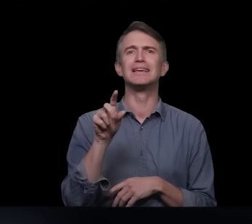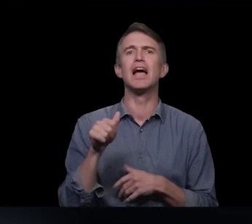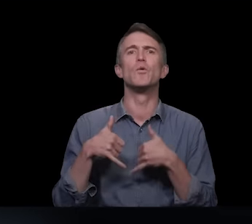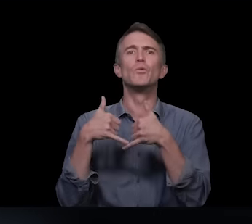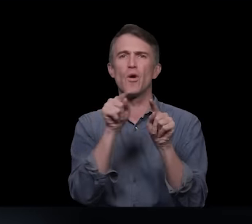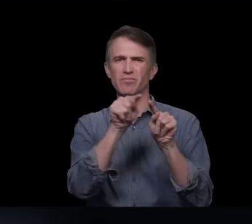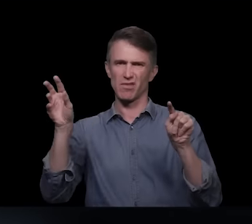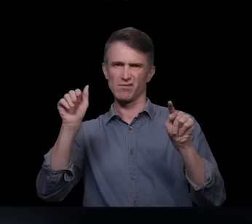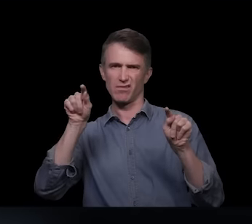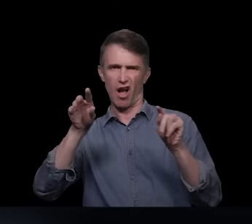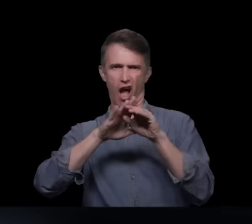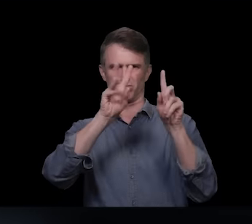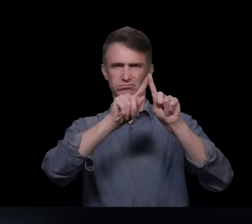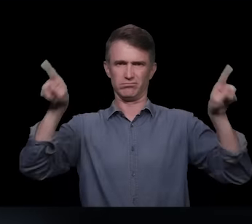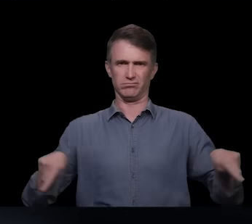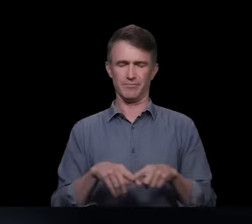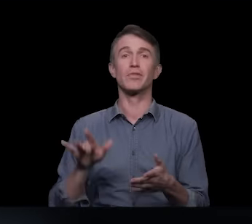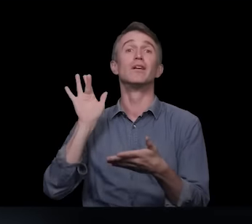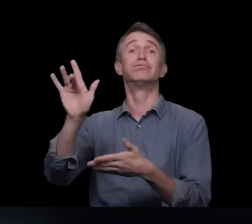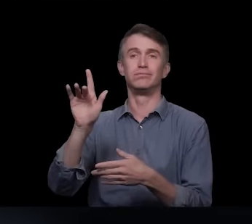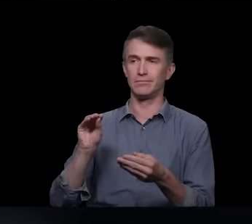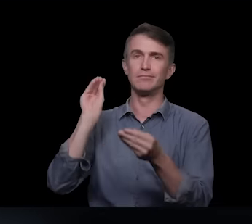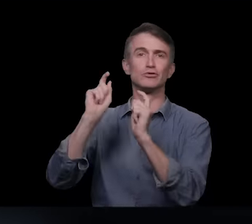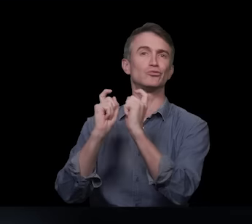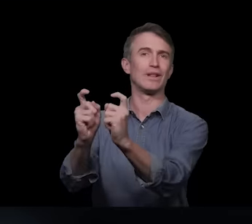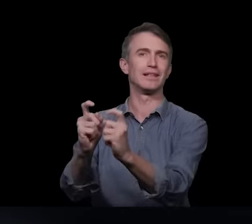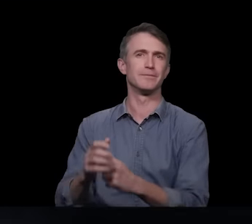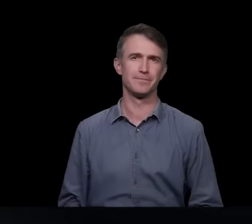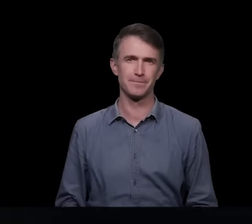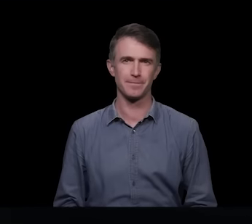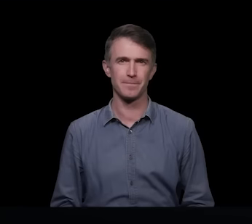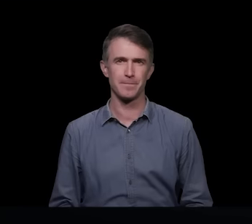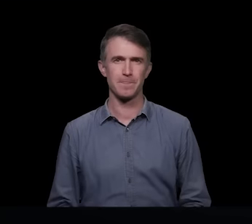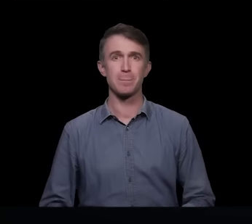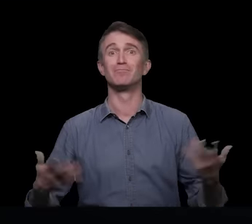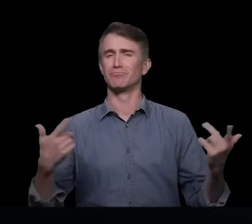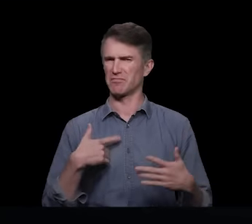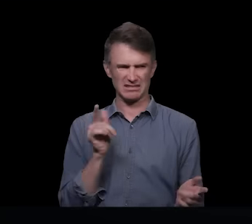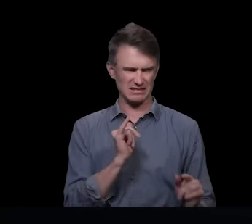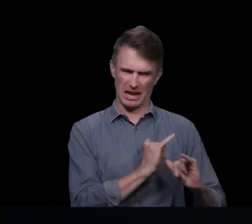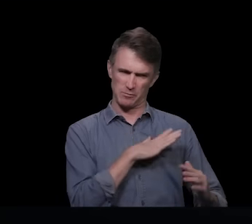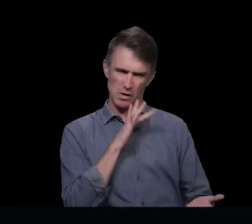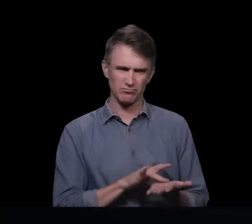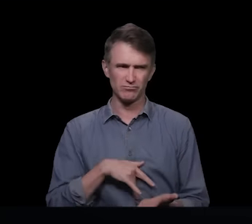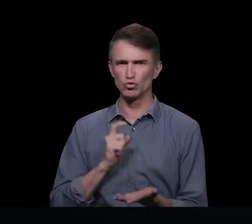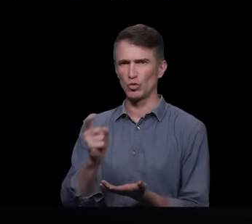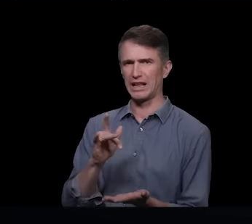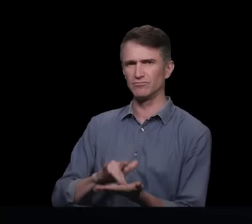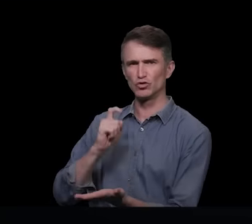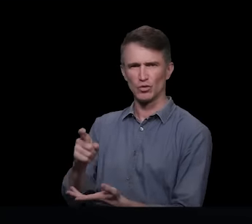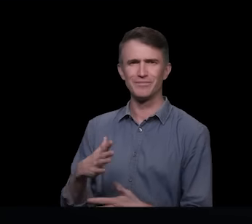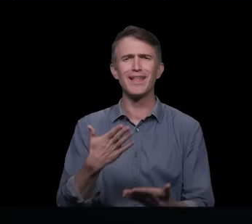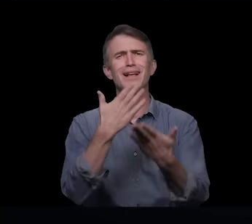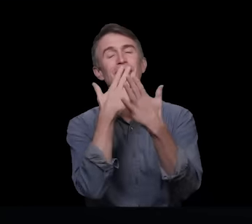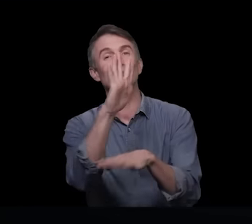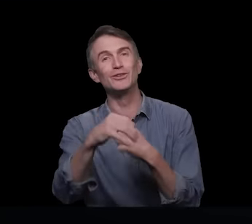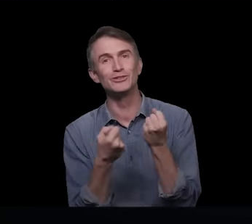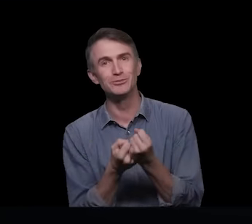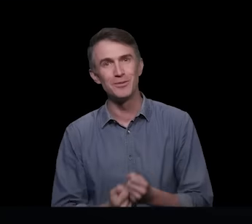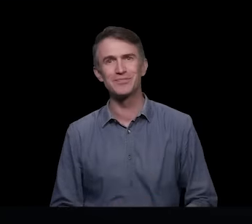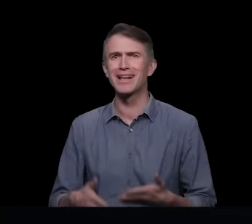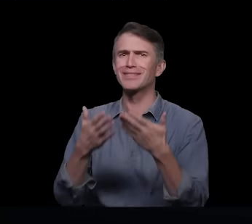adawardsgala.org and clicking Donate. Support the Audio Description Project. Donate. I'll be doing it. Yes. So thank you for your